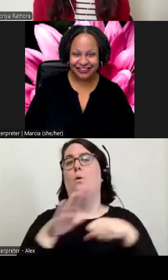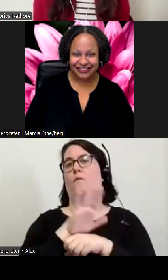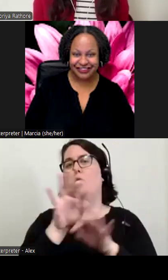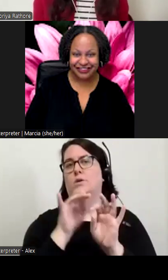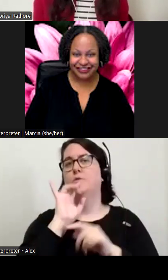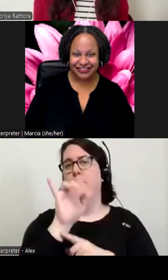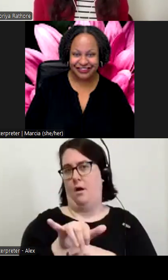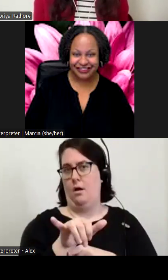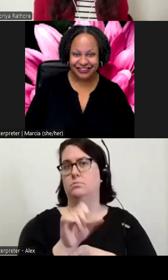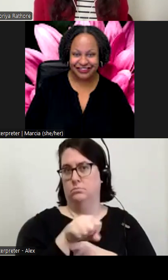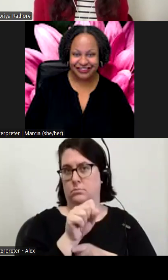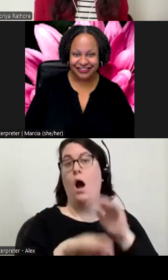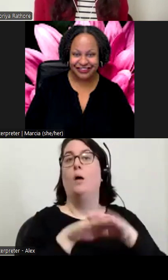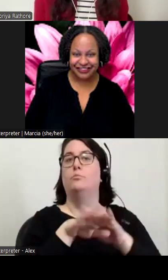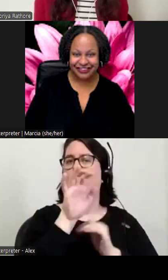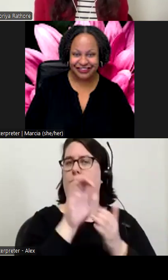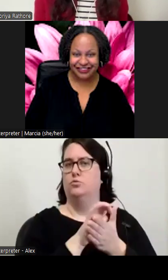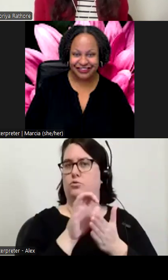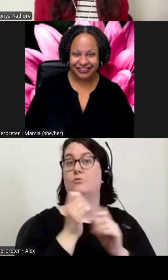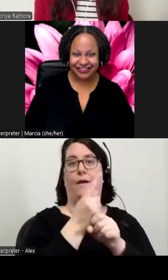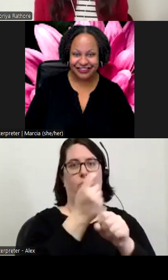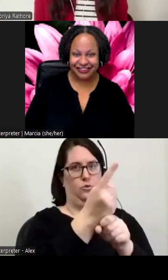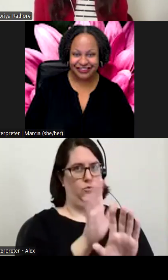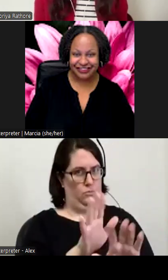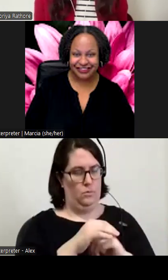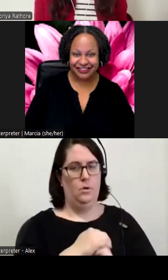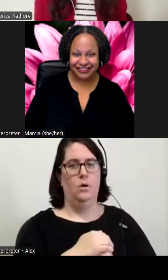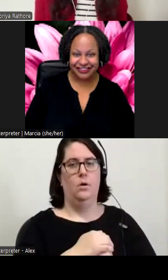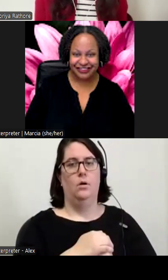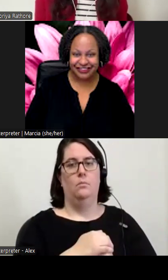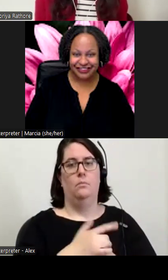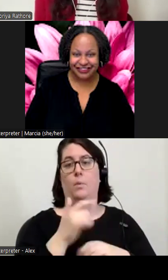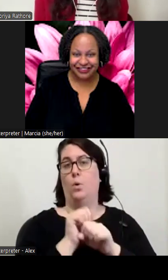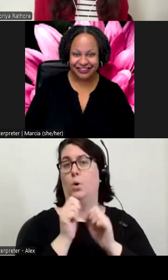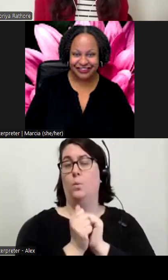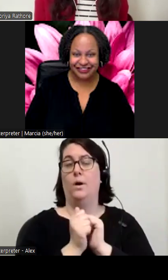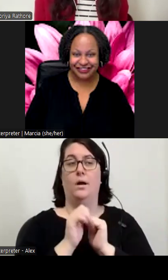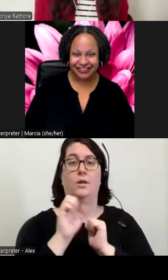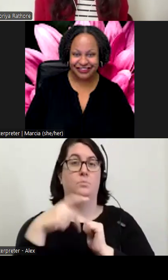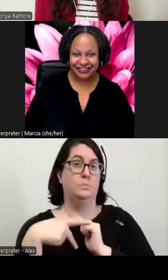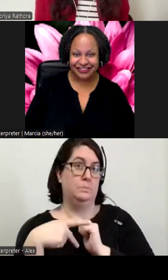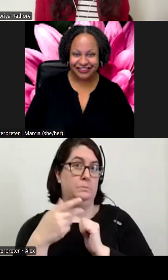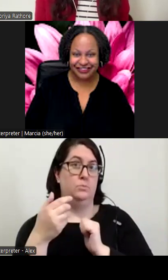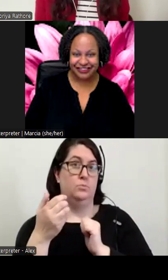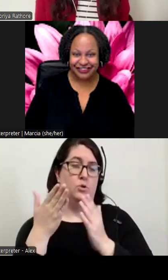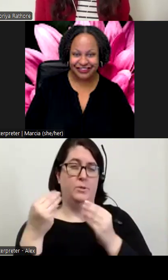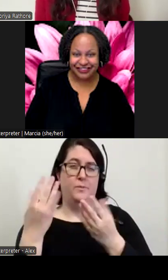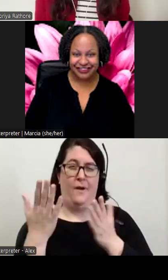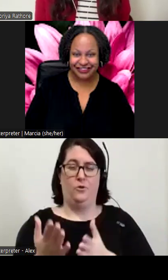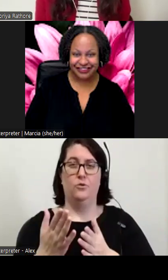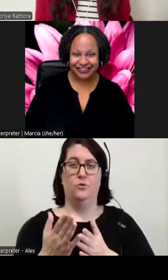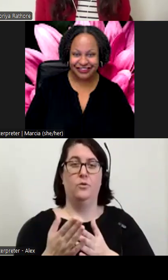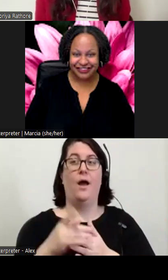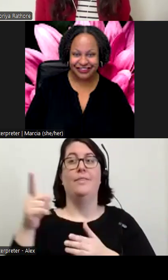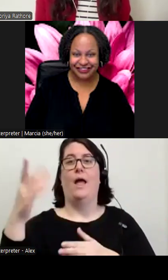support up to $500 per year. You can work with a service provider and they can invoice